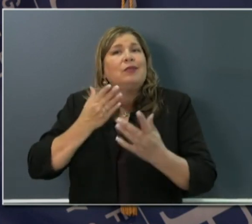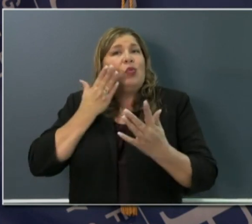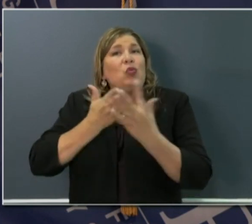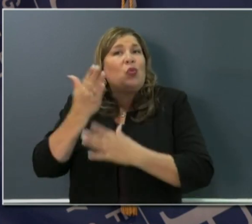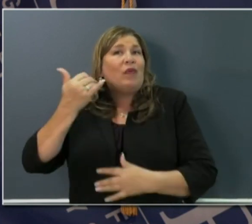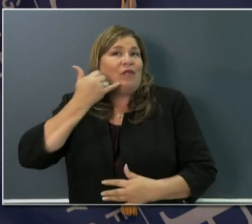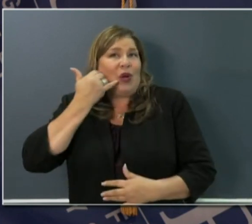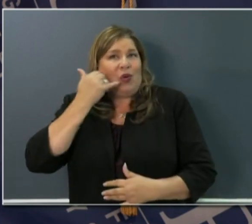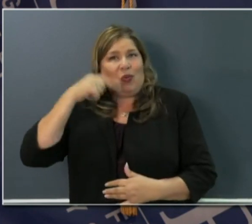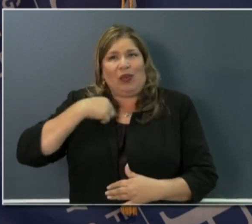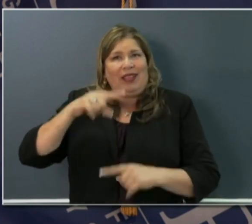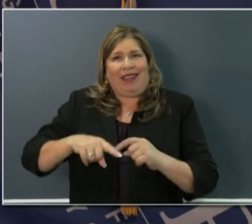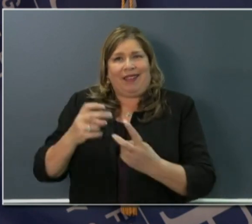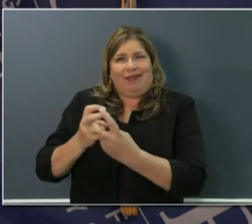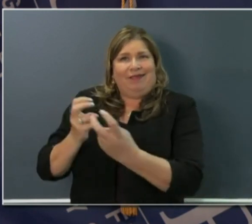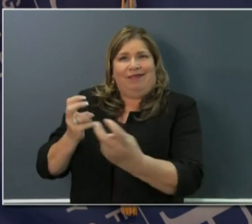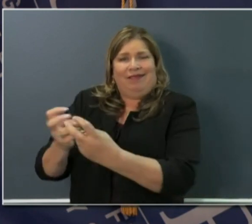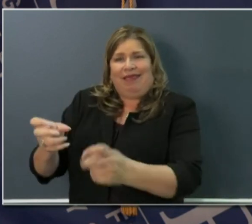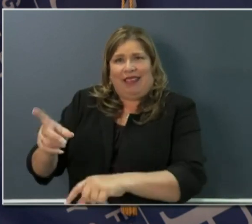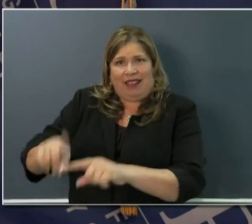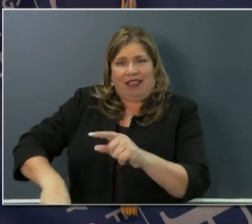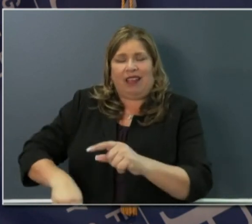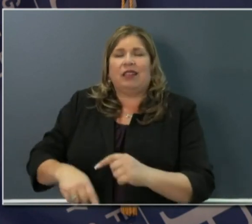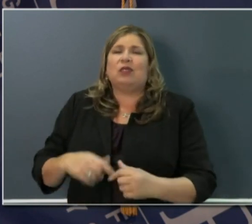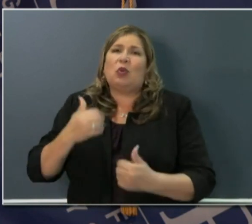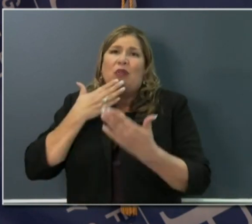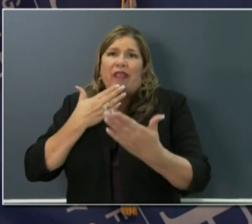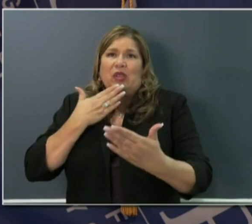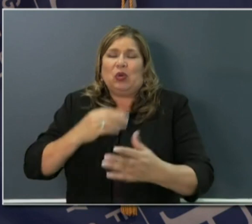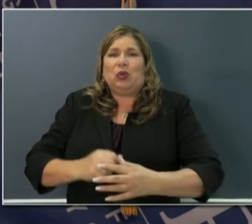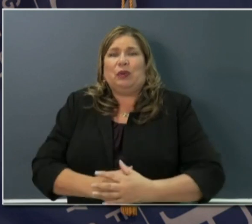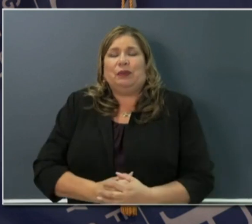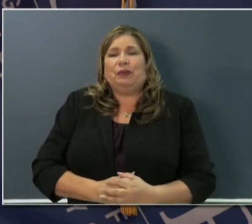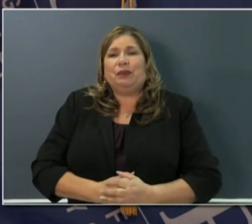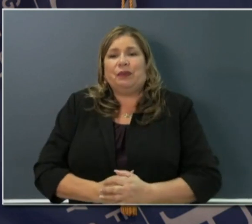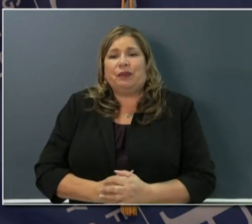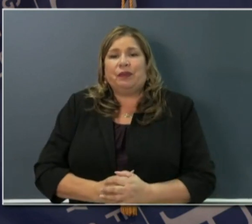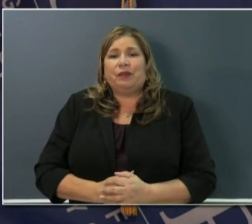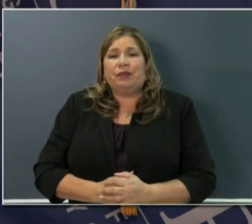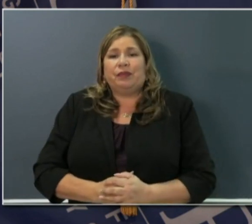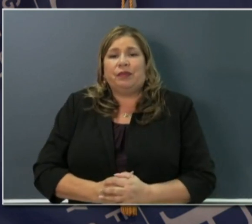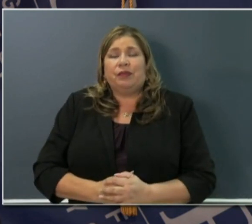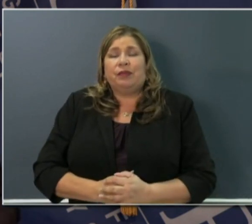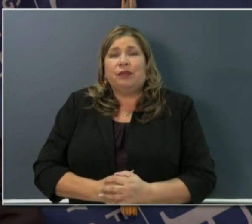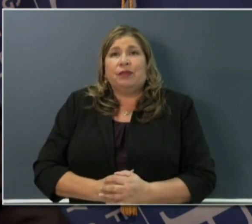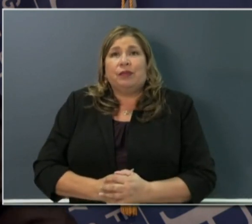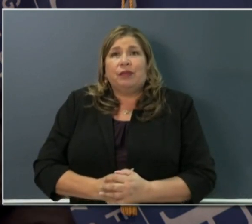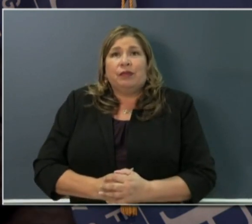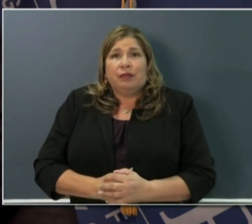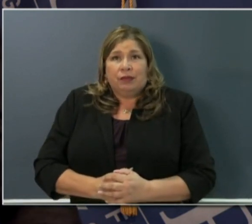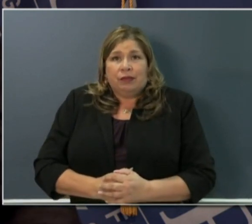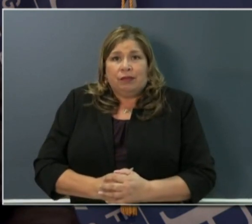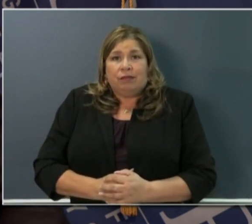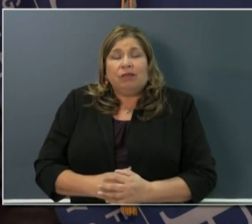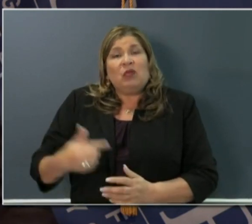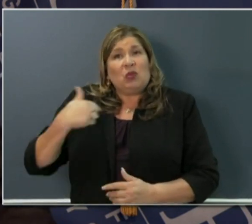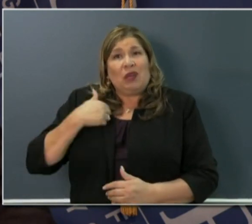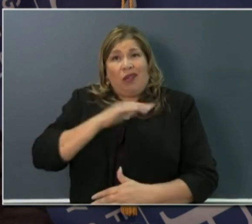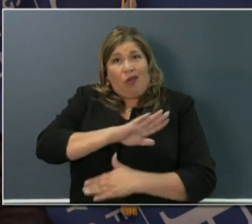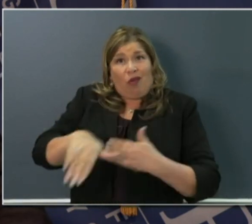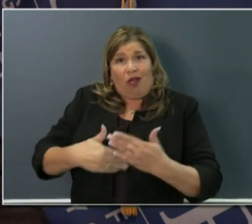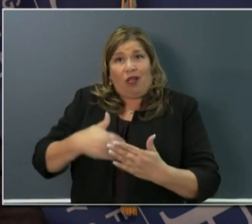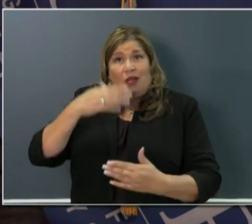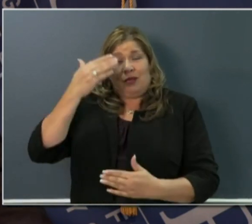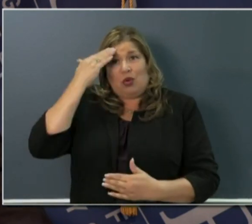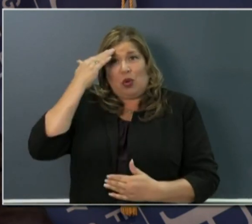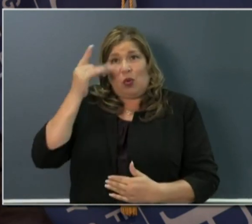But as you know, the hospitals are all bracing for a surge that they think could be coming in the next week or two in California.